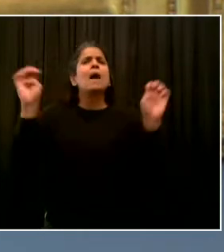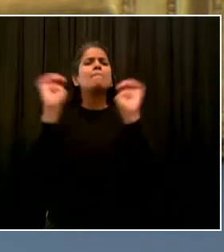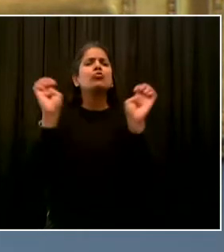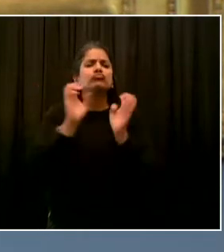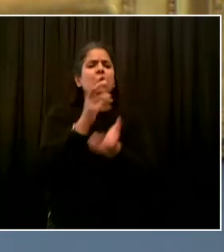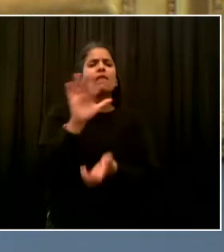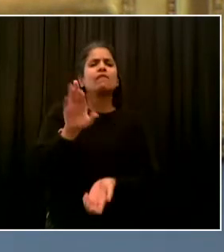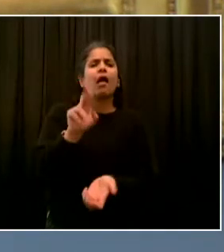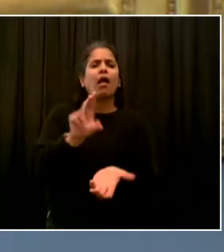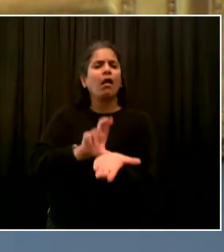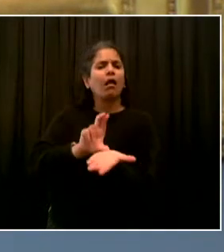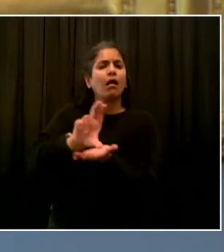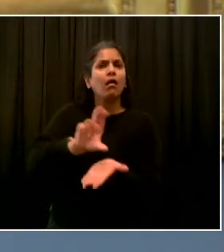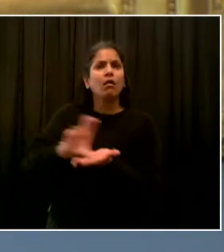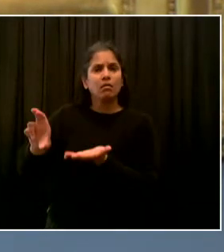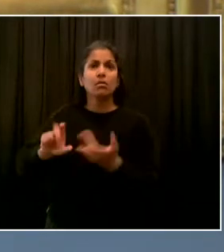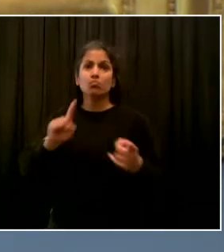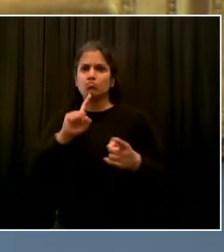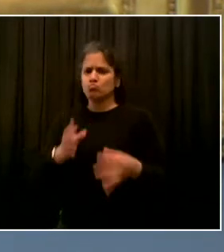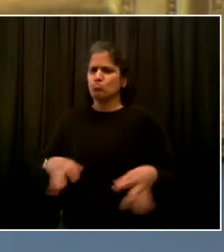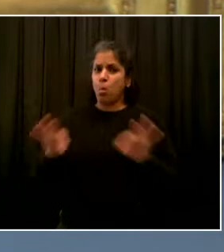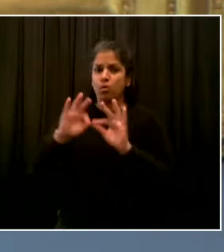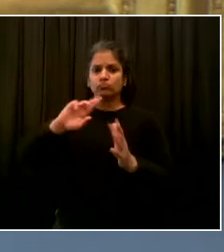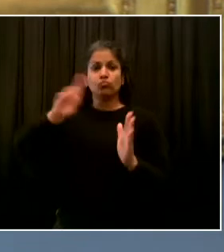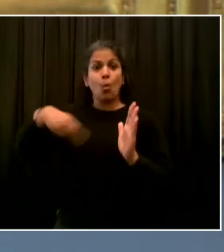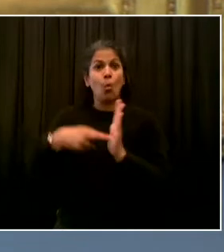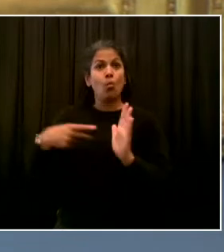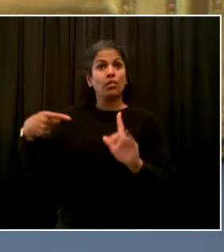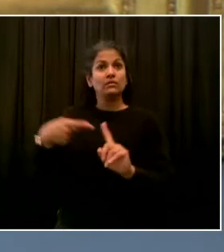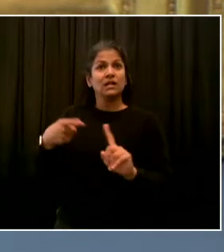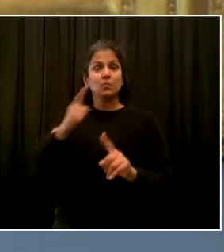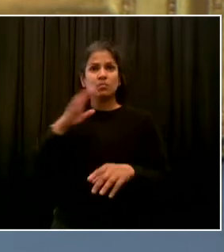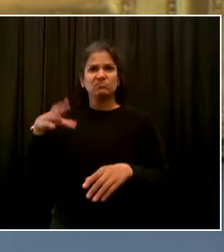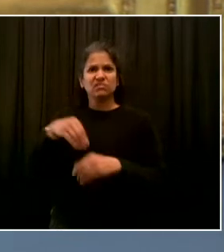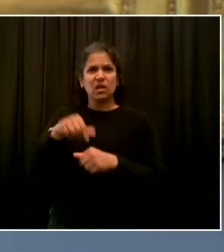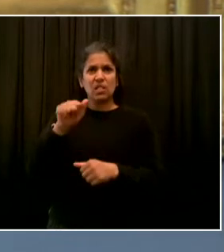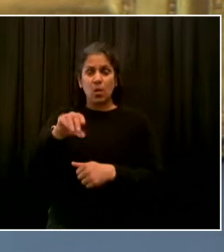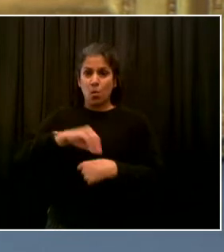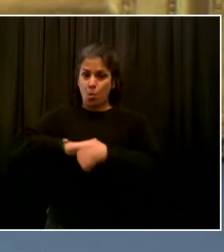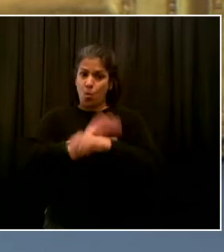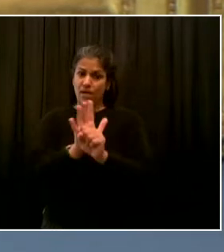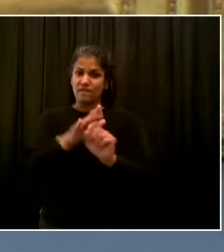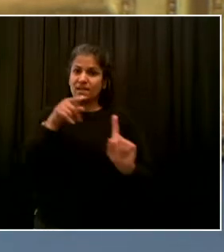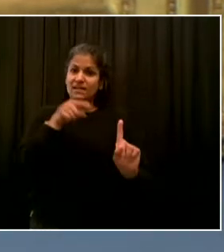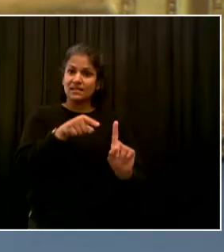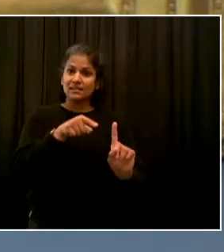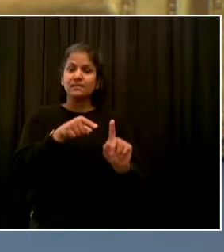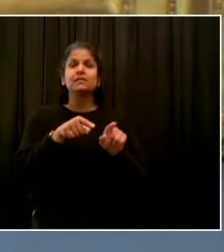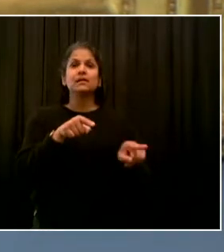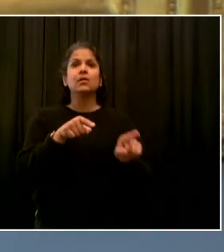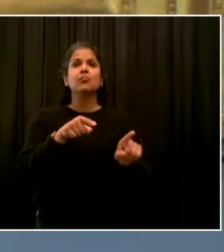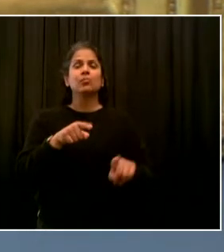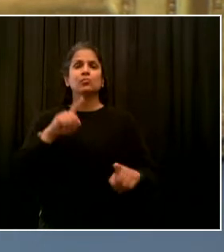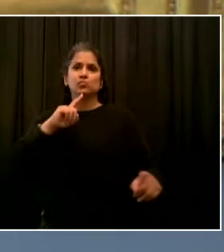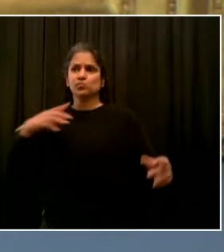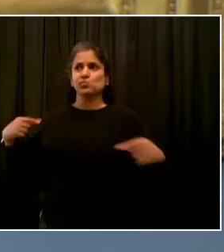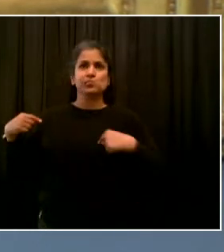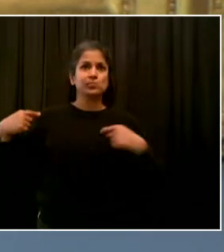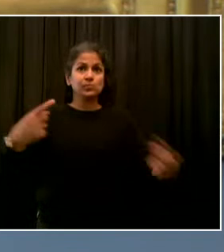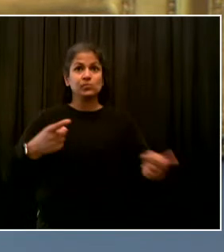in continuing to push back on COVID. And so far, the obstructionists in Washington,